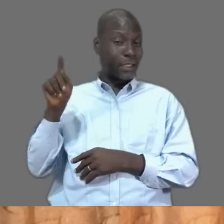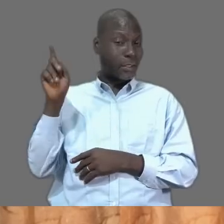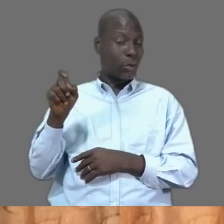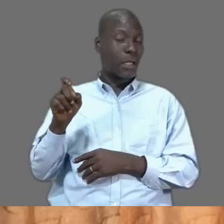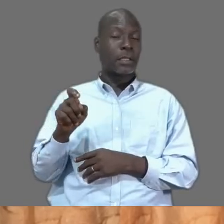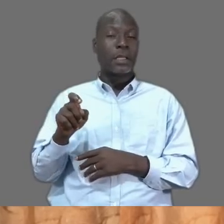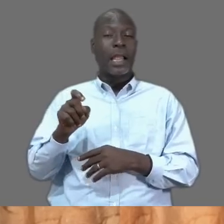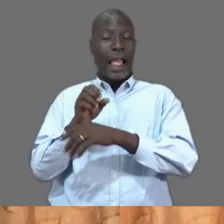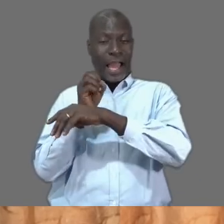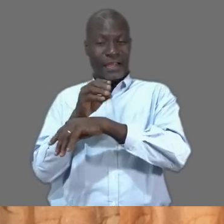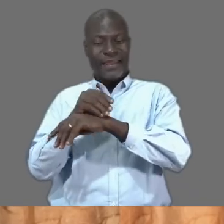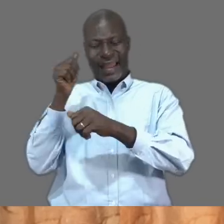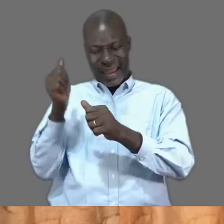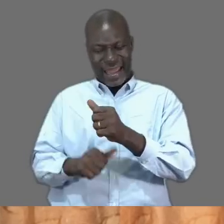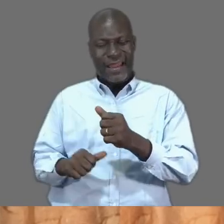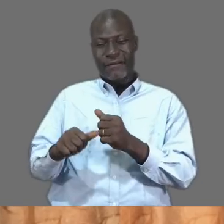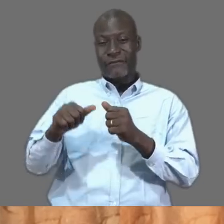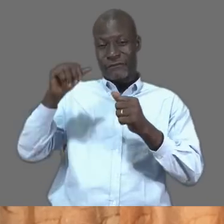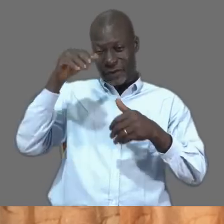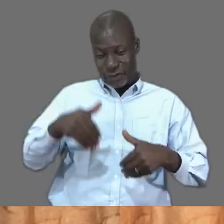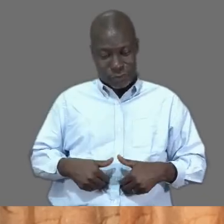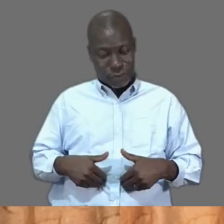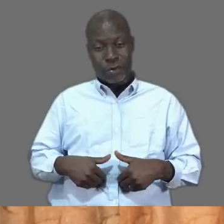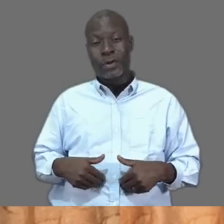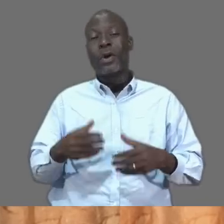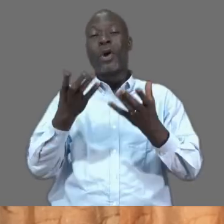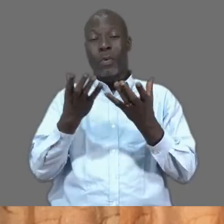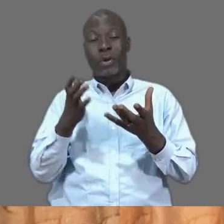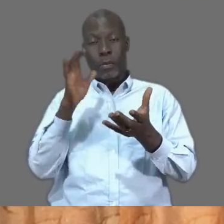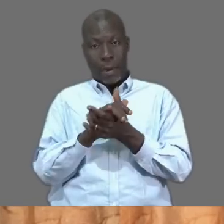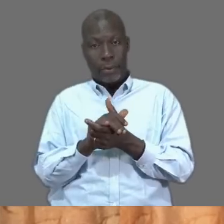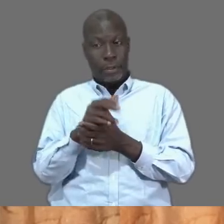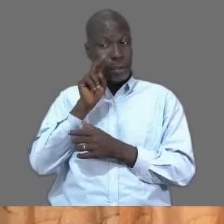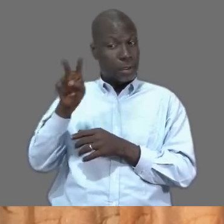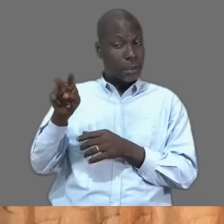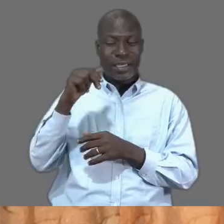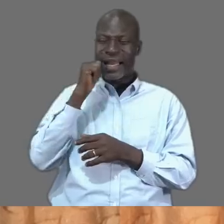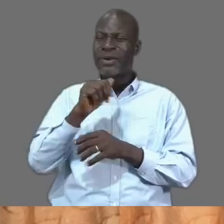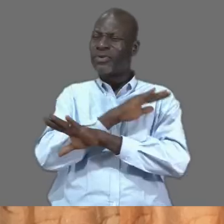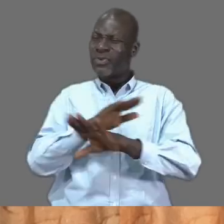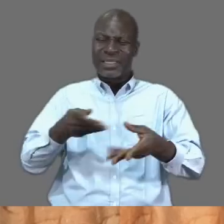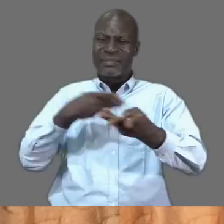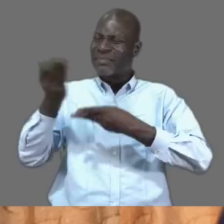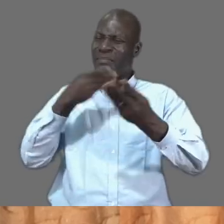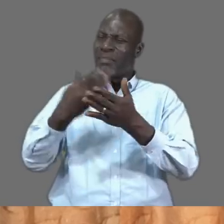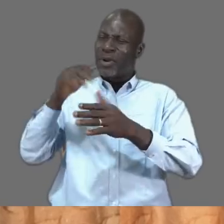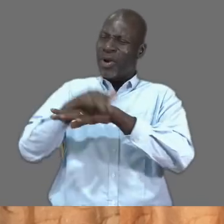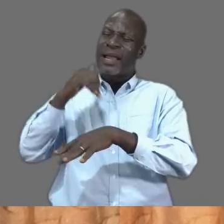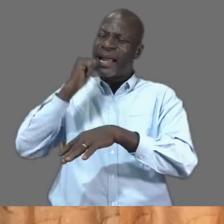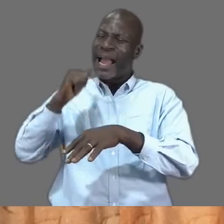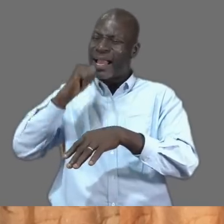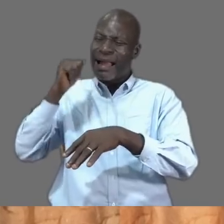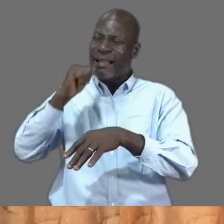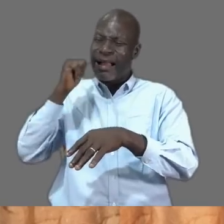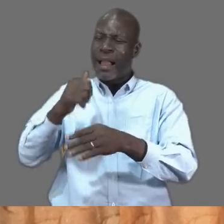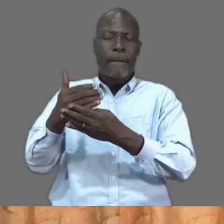foto no ama obema biara oso obeware se so wo baba a wo bi na se oso obeware no a and spend sika too much ewo sa